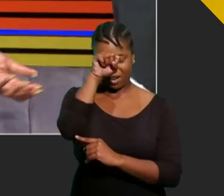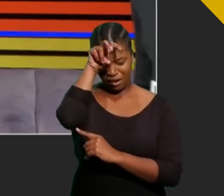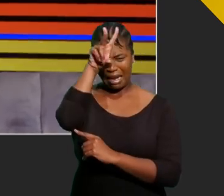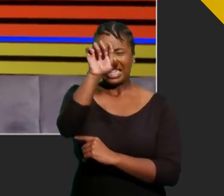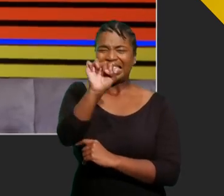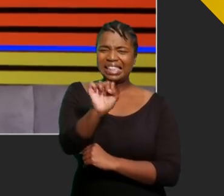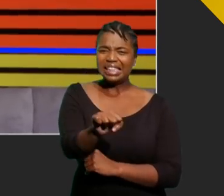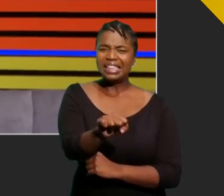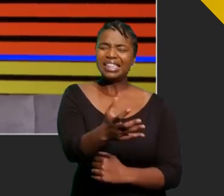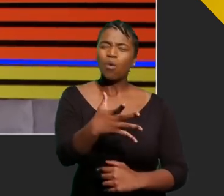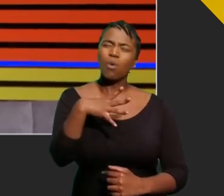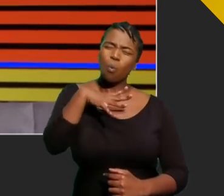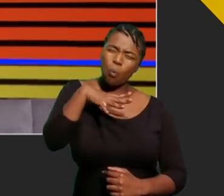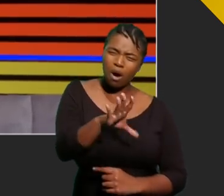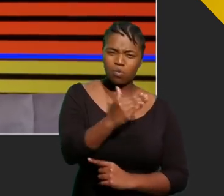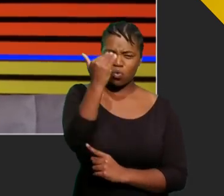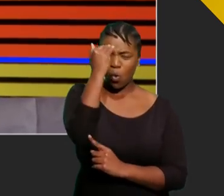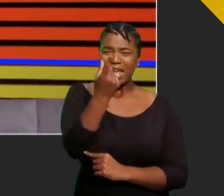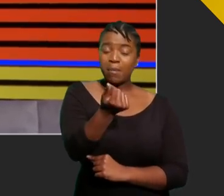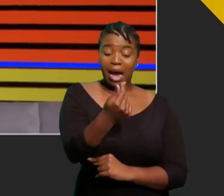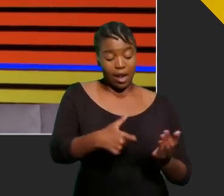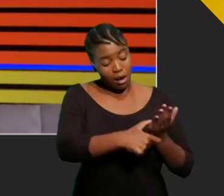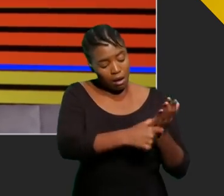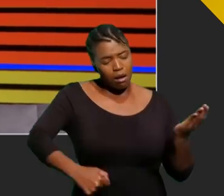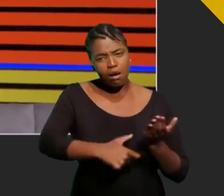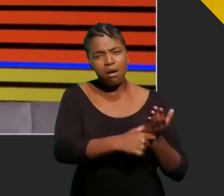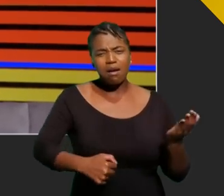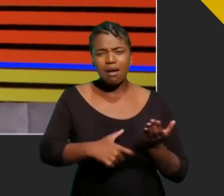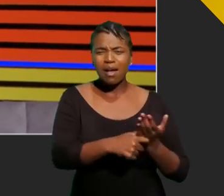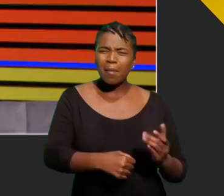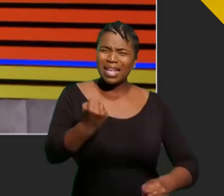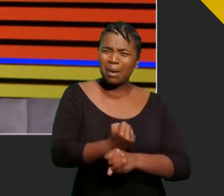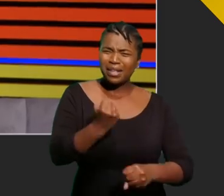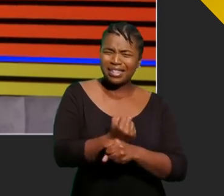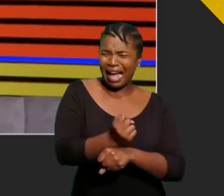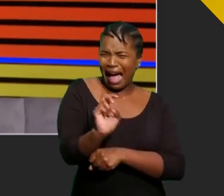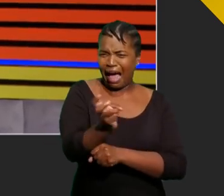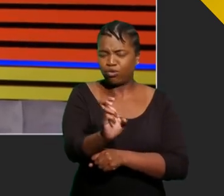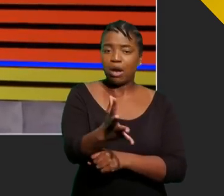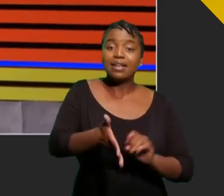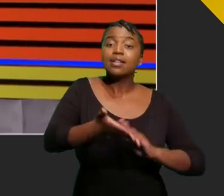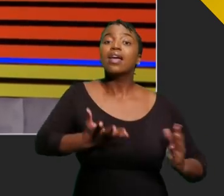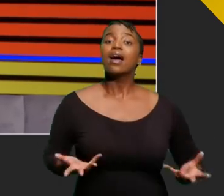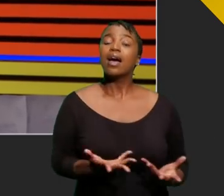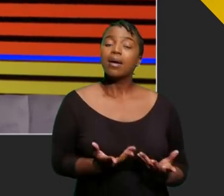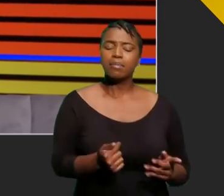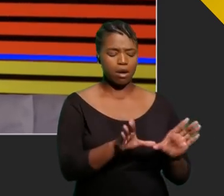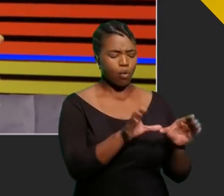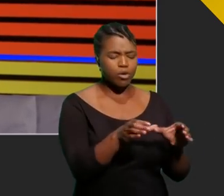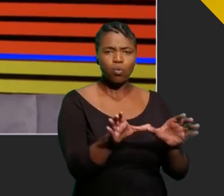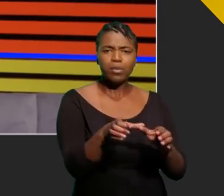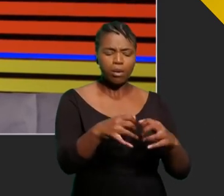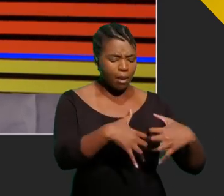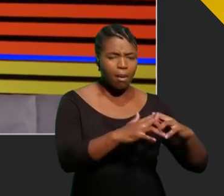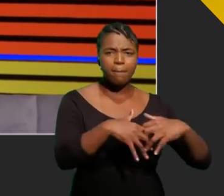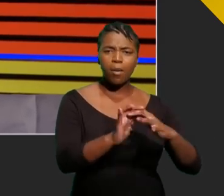already said tsantsa re nagane taba ya gore na tshelete ya di taxpayer yo re bonang ba iberekisa ga tsone di commission tsogo a go batlisisa what actually